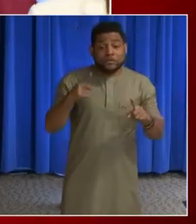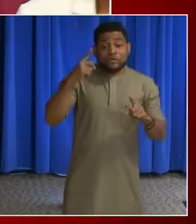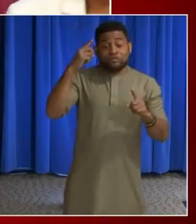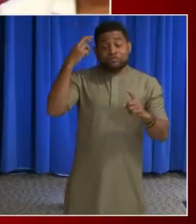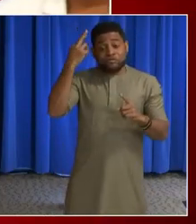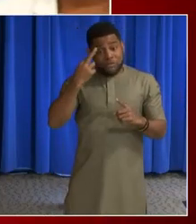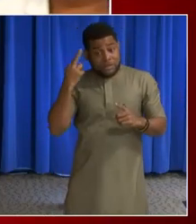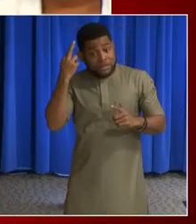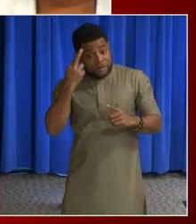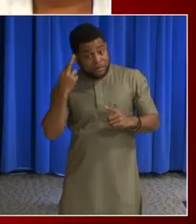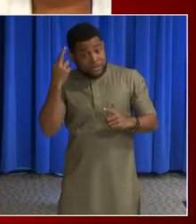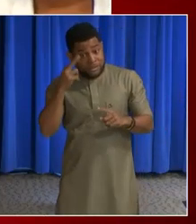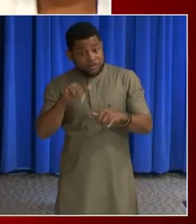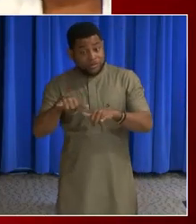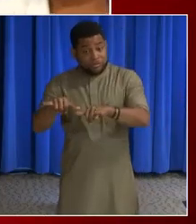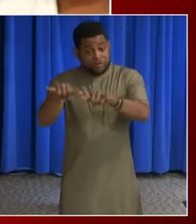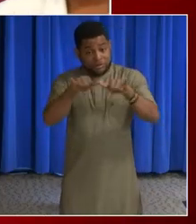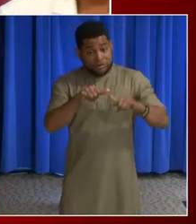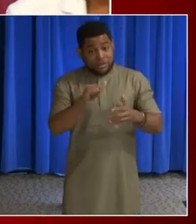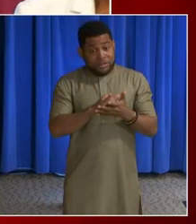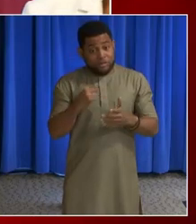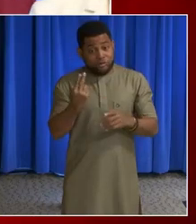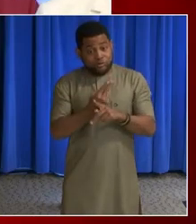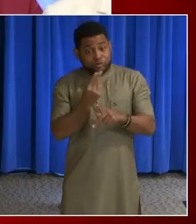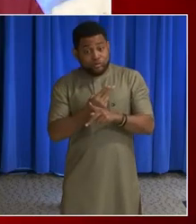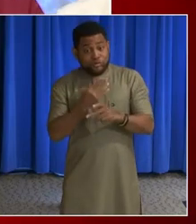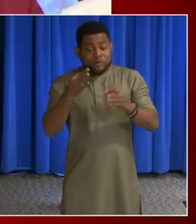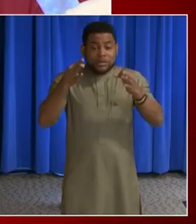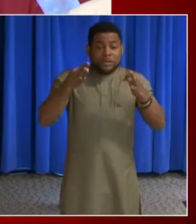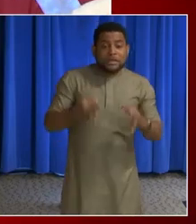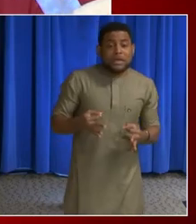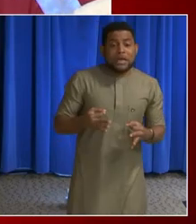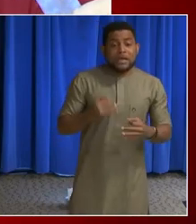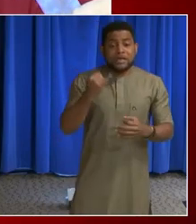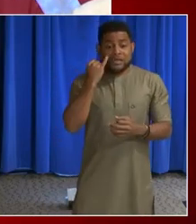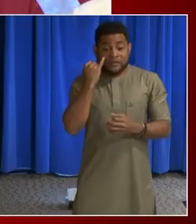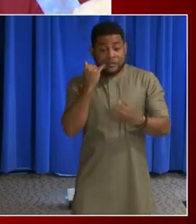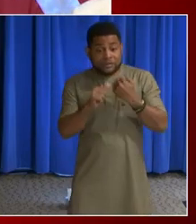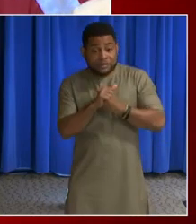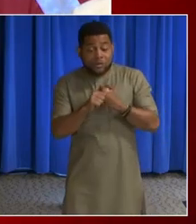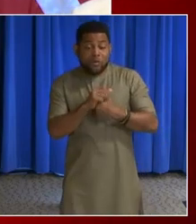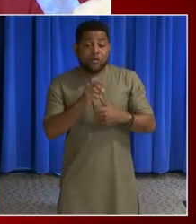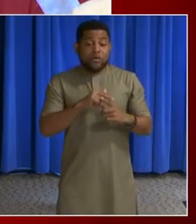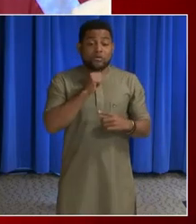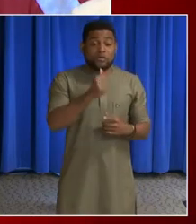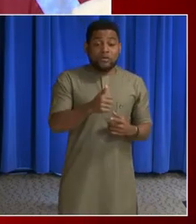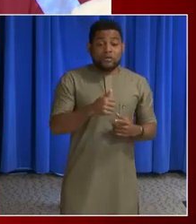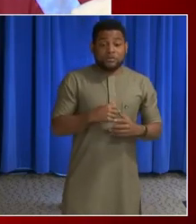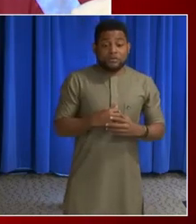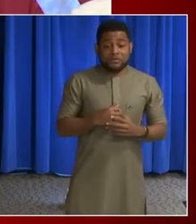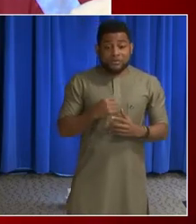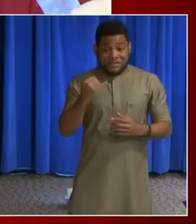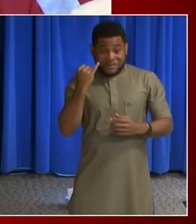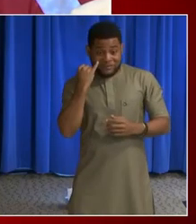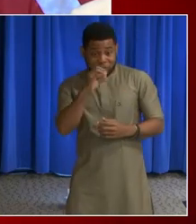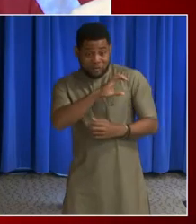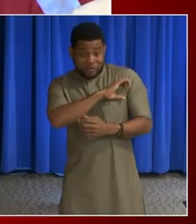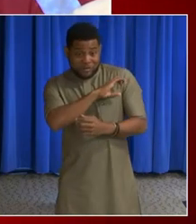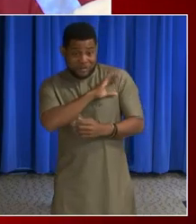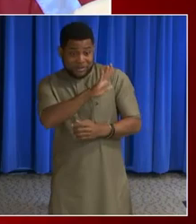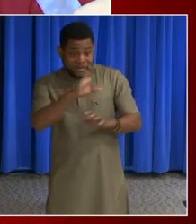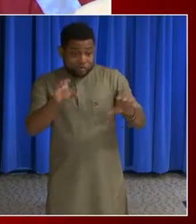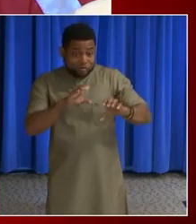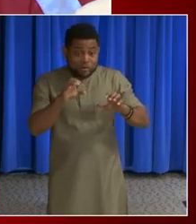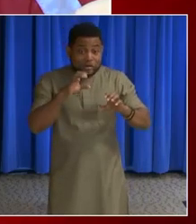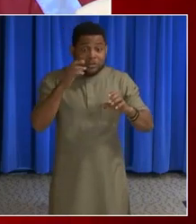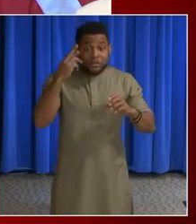reasonableness standard that's used there to really make the determination of, was this officer's actions reasonable? And that's what the U.S. Attorney's